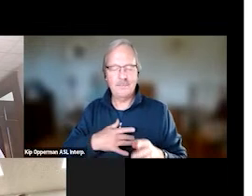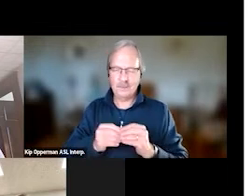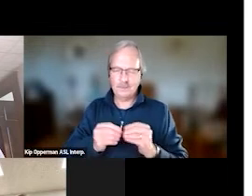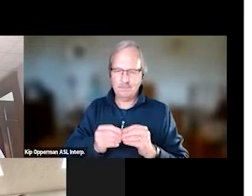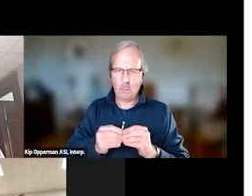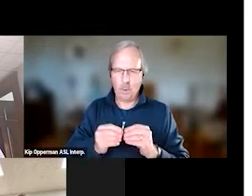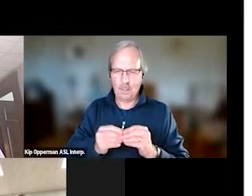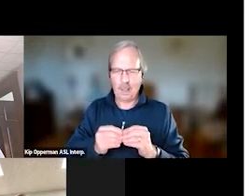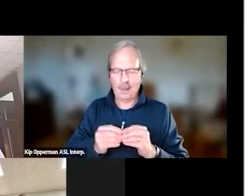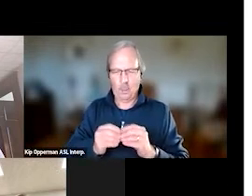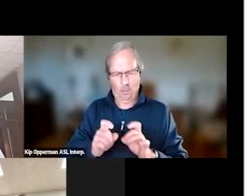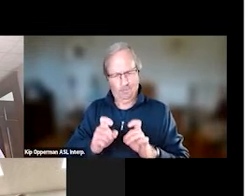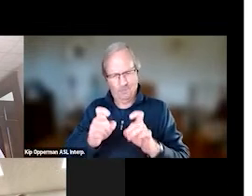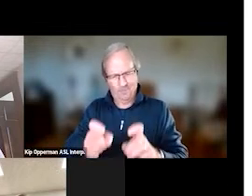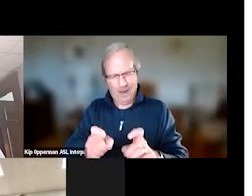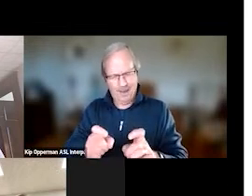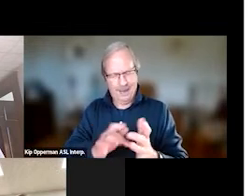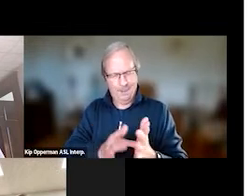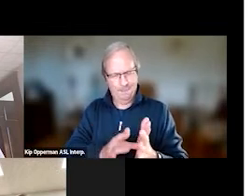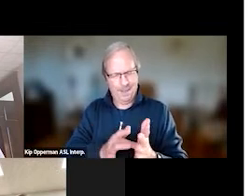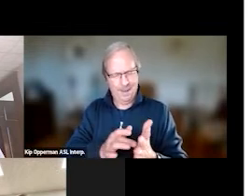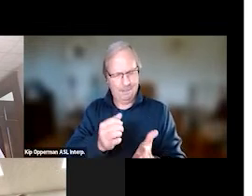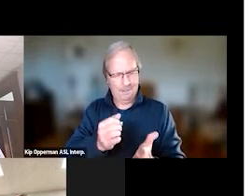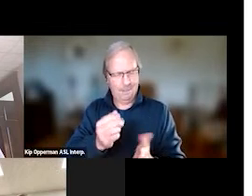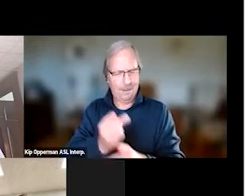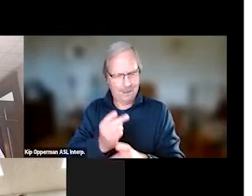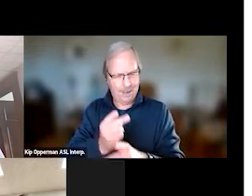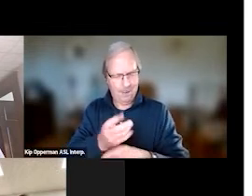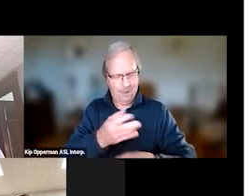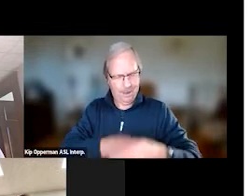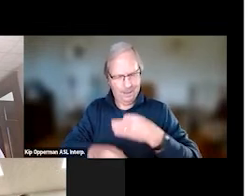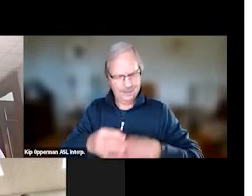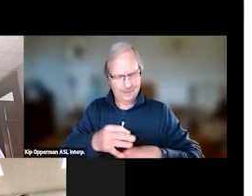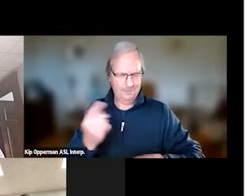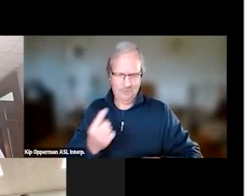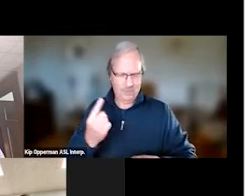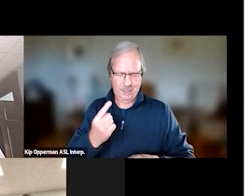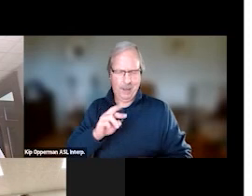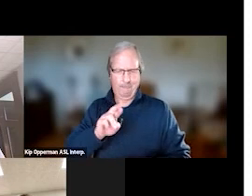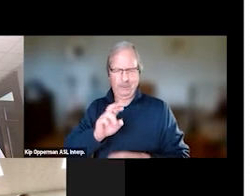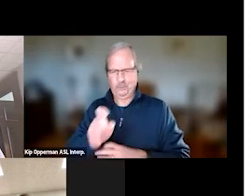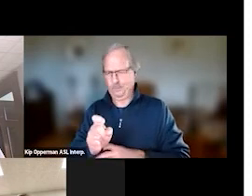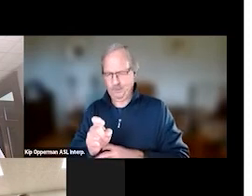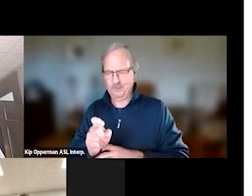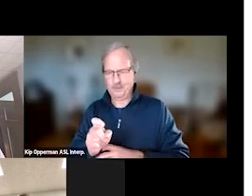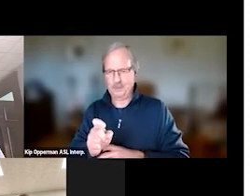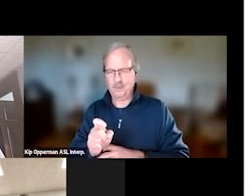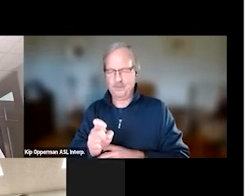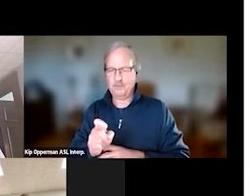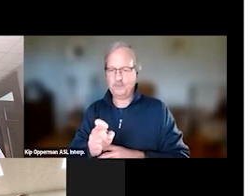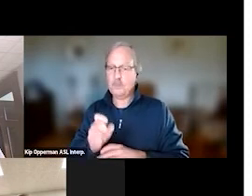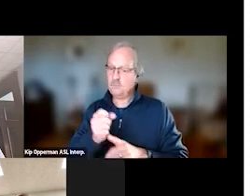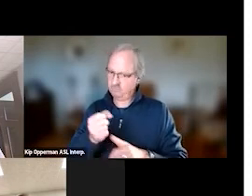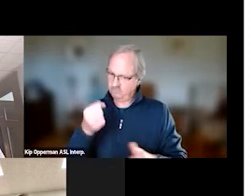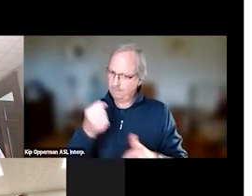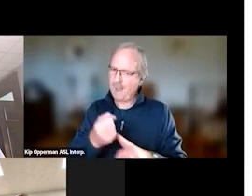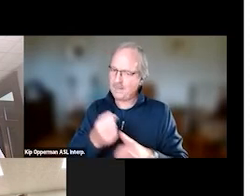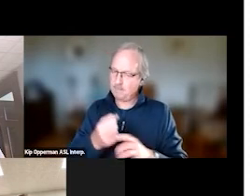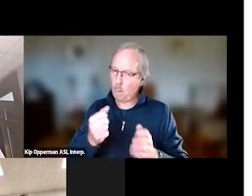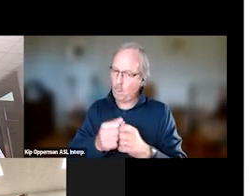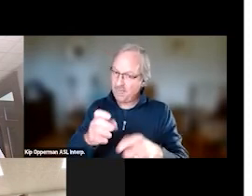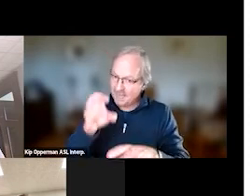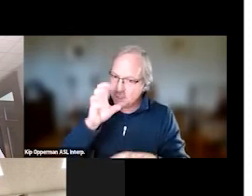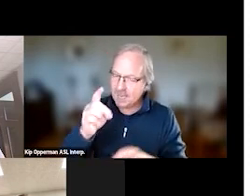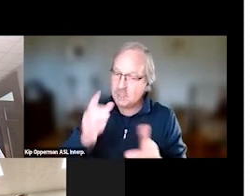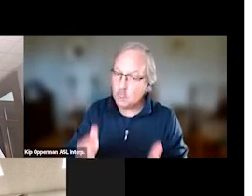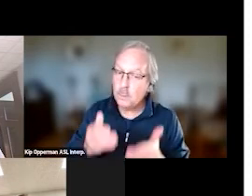providing medical care and not just prescriptions to run around on the streets. So we were able to be impactful with that, with the education that we